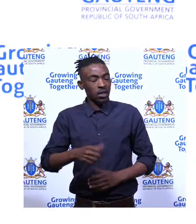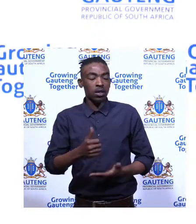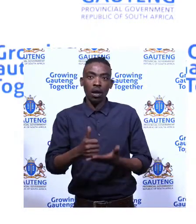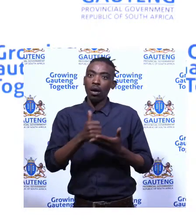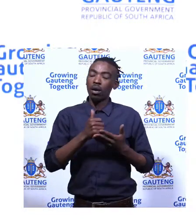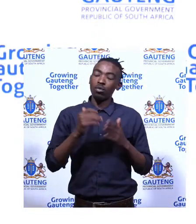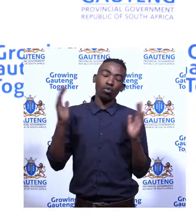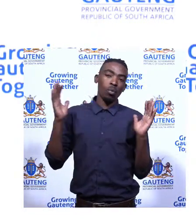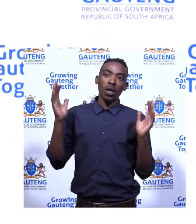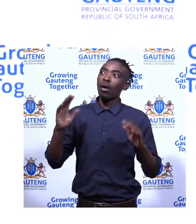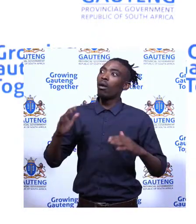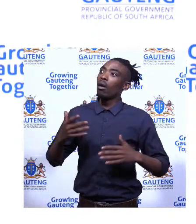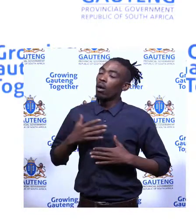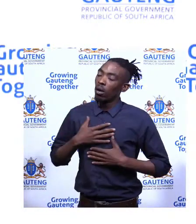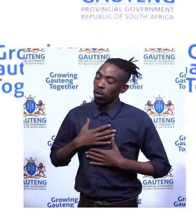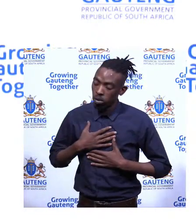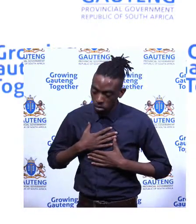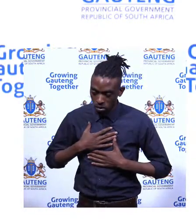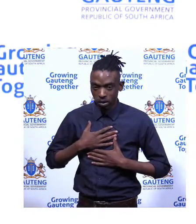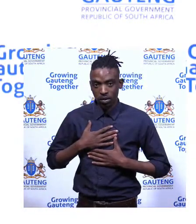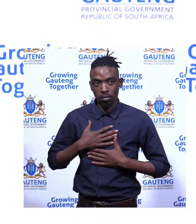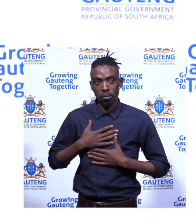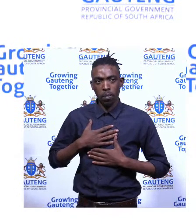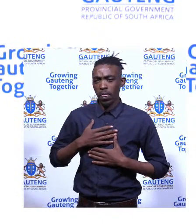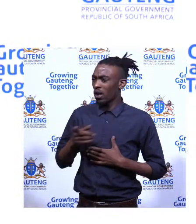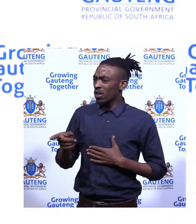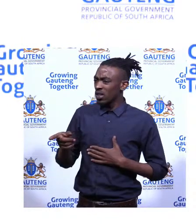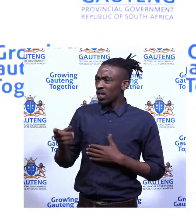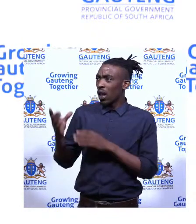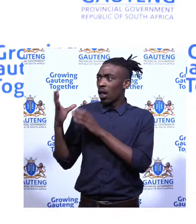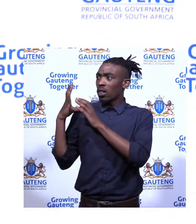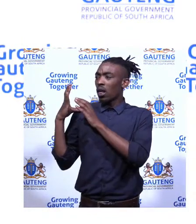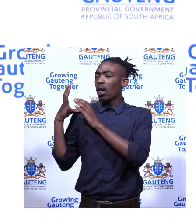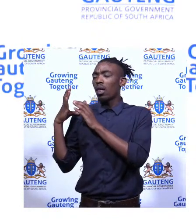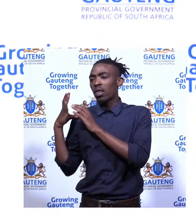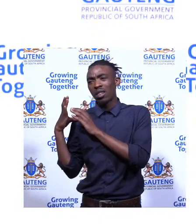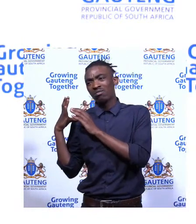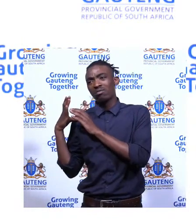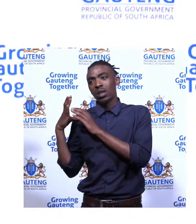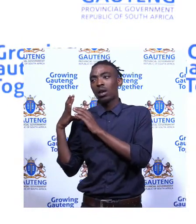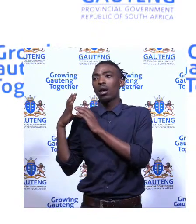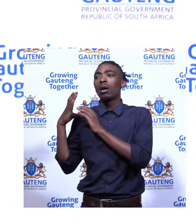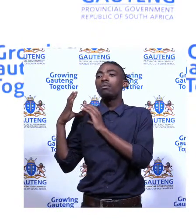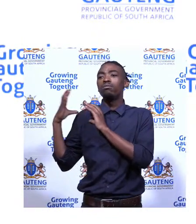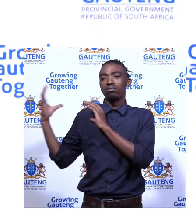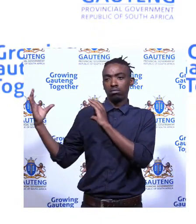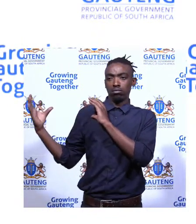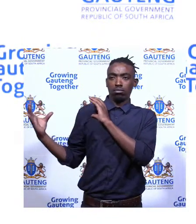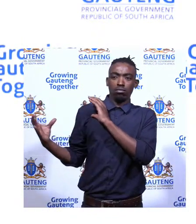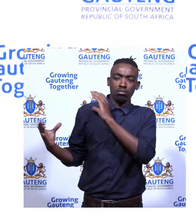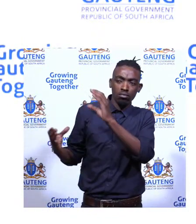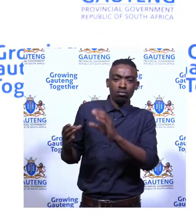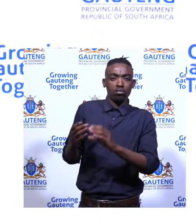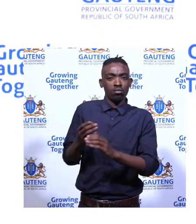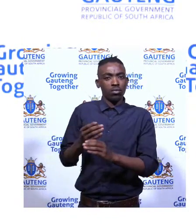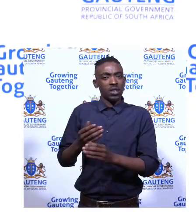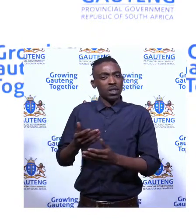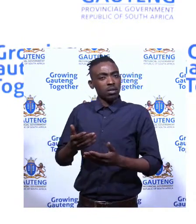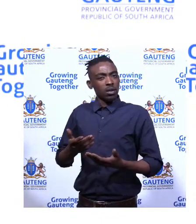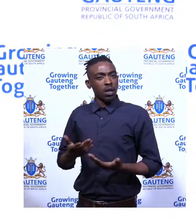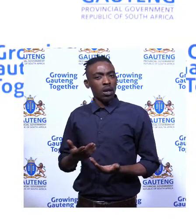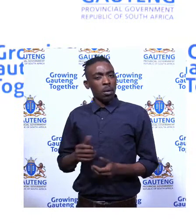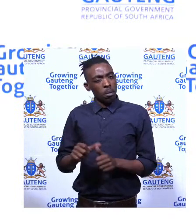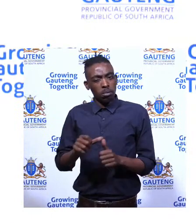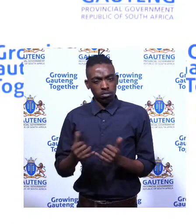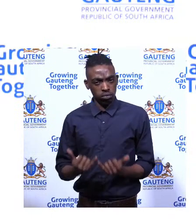helped. Is the burden on the beds, especially the